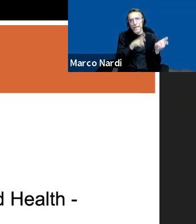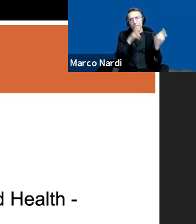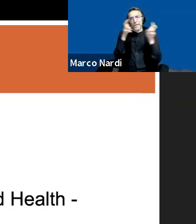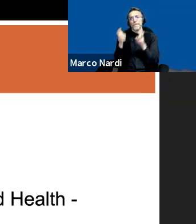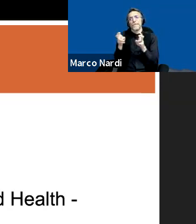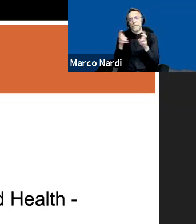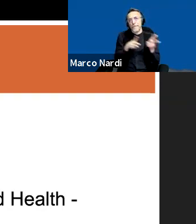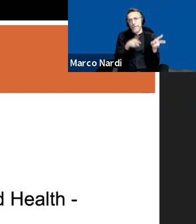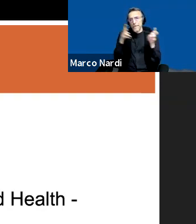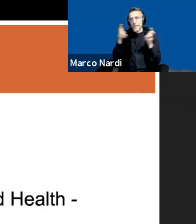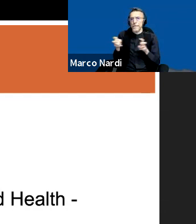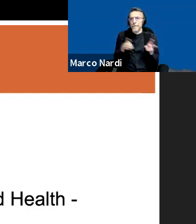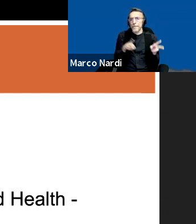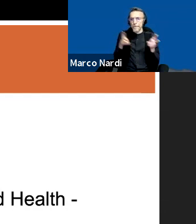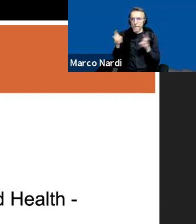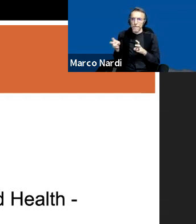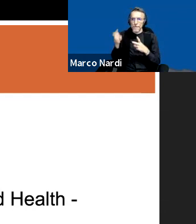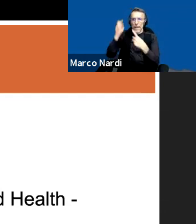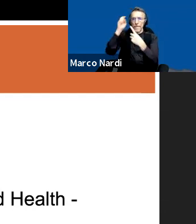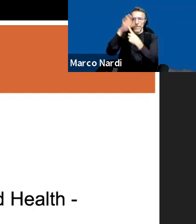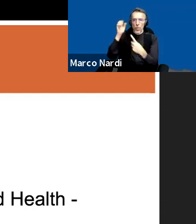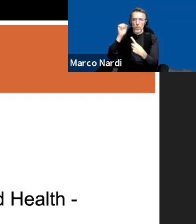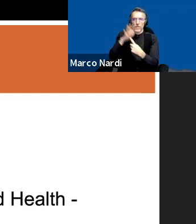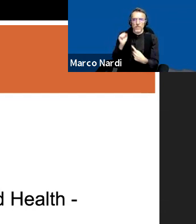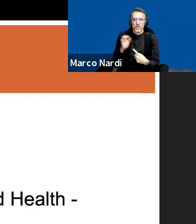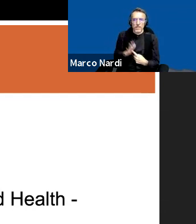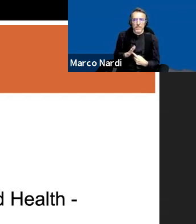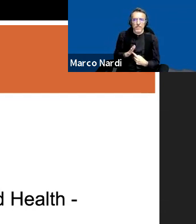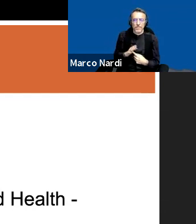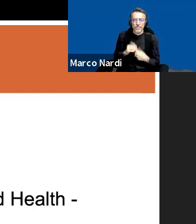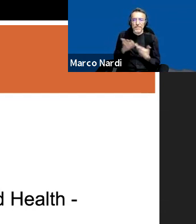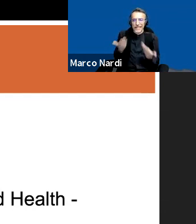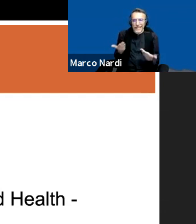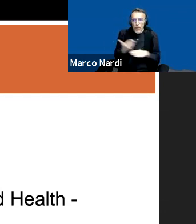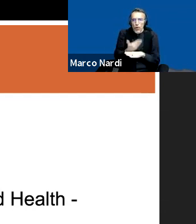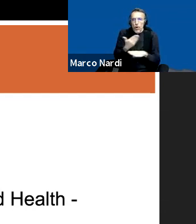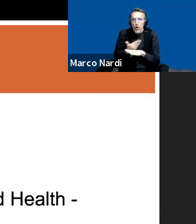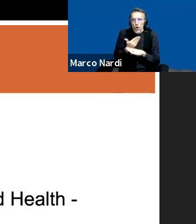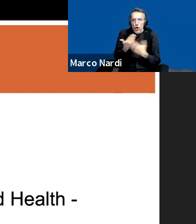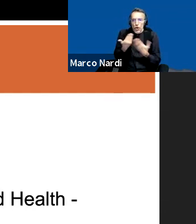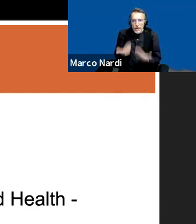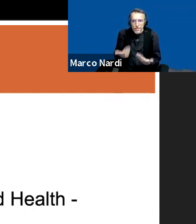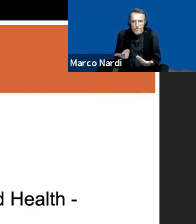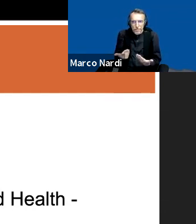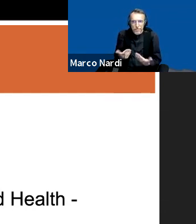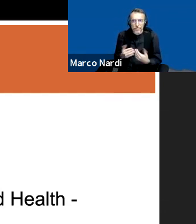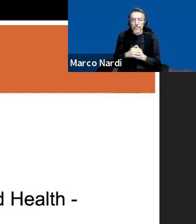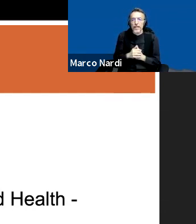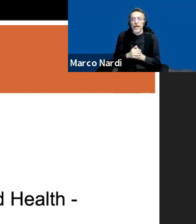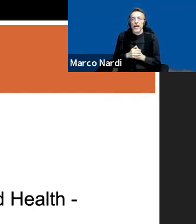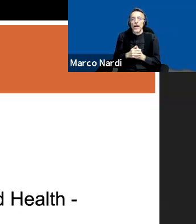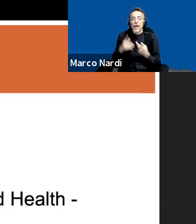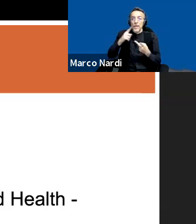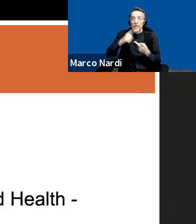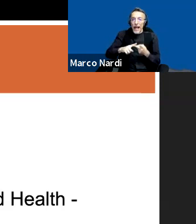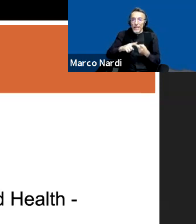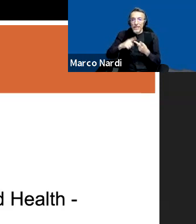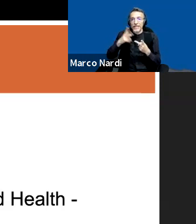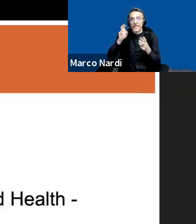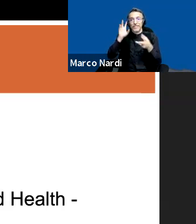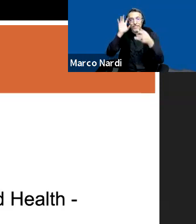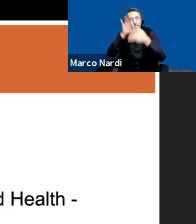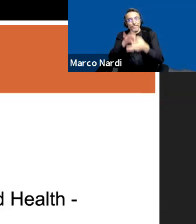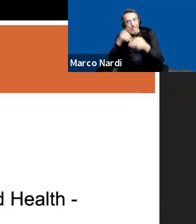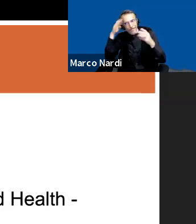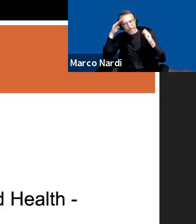few headlines that link to work which is currently going on and help to point us to this idea